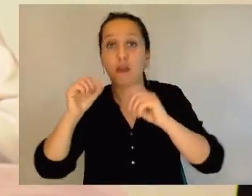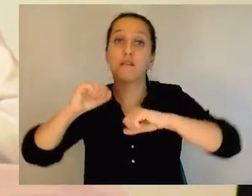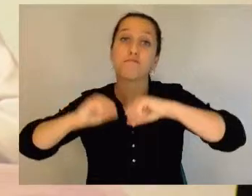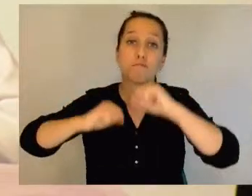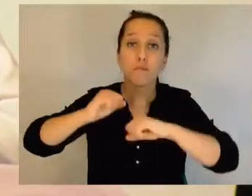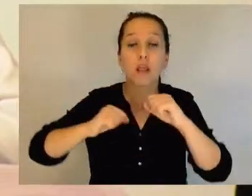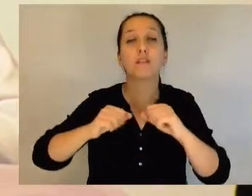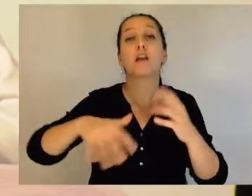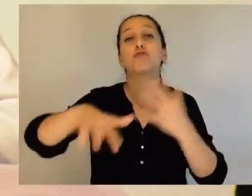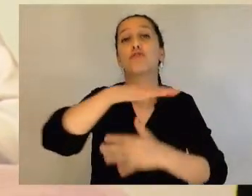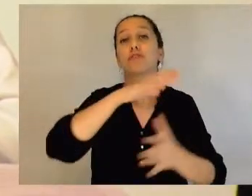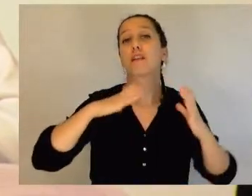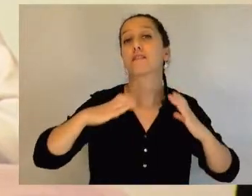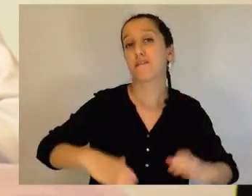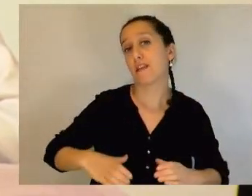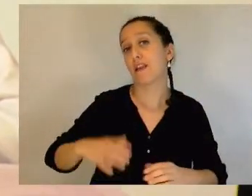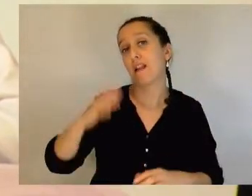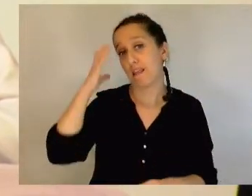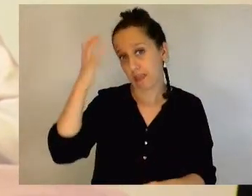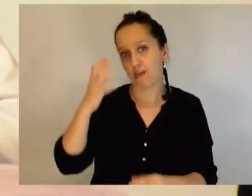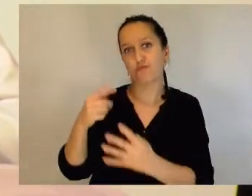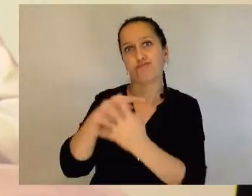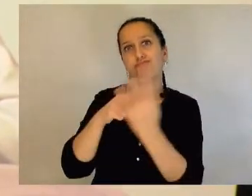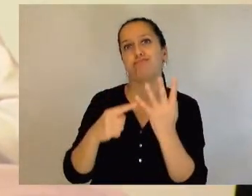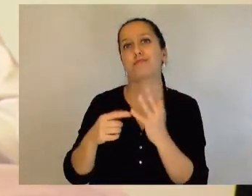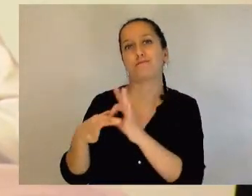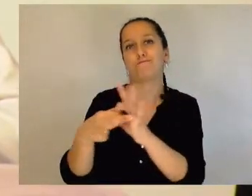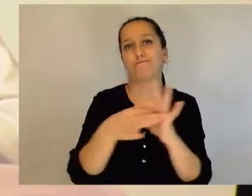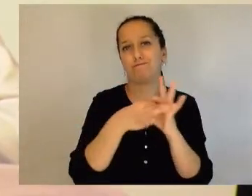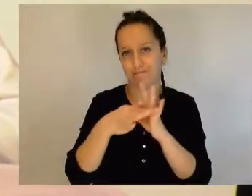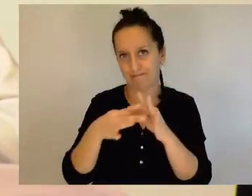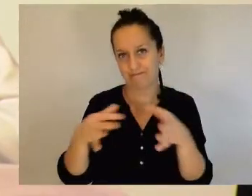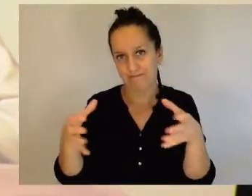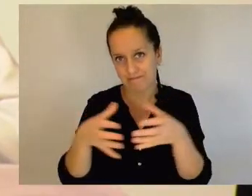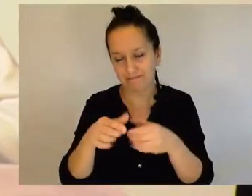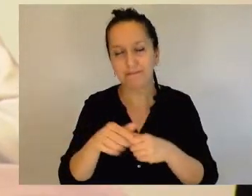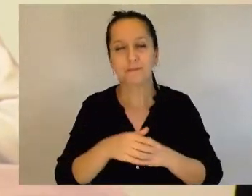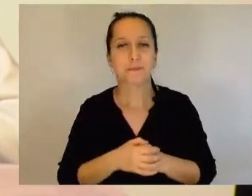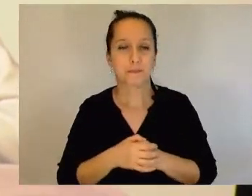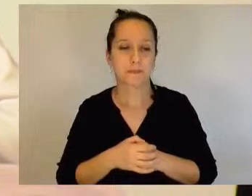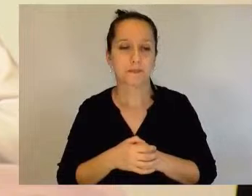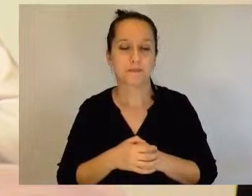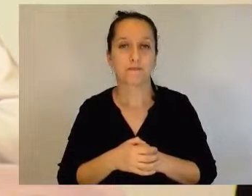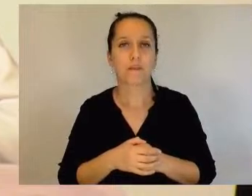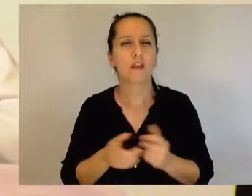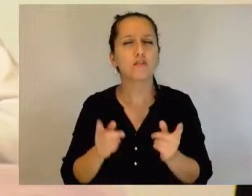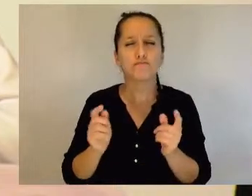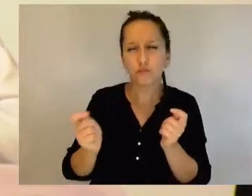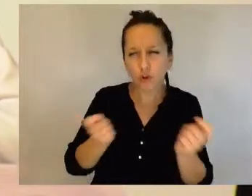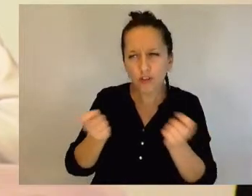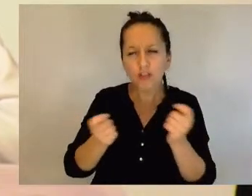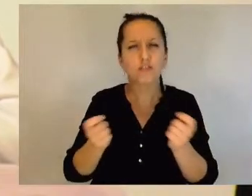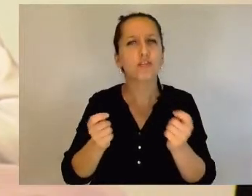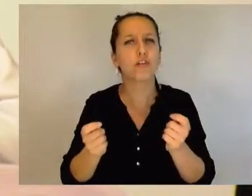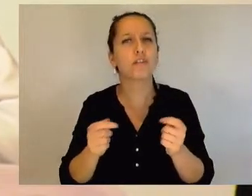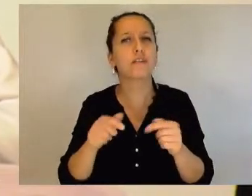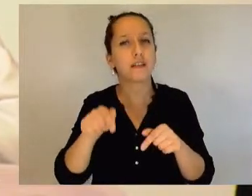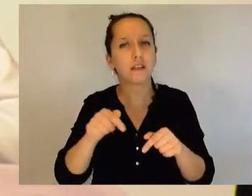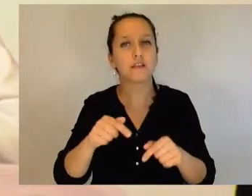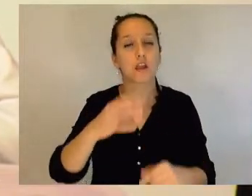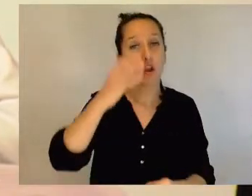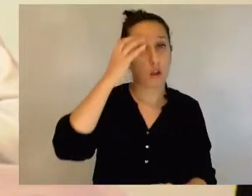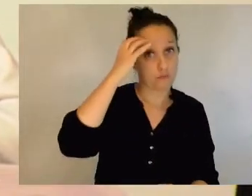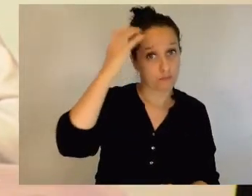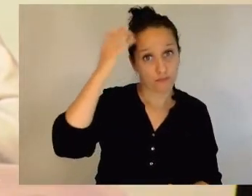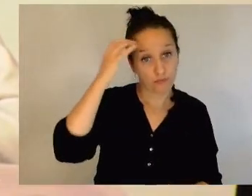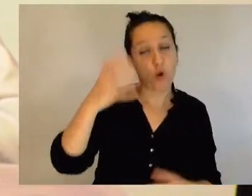constituted by academia, the productive sector, civil society, and the state. Regarding the challenges of cooperation